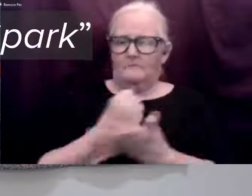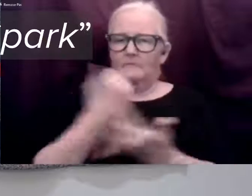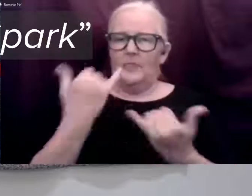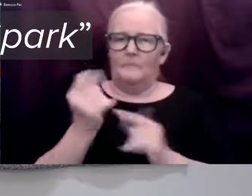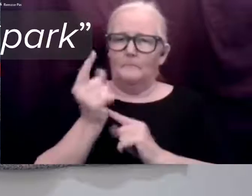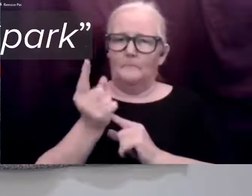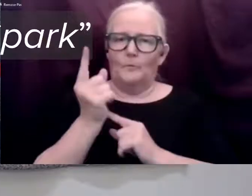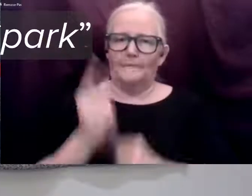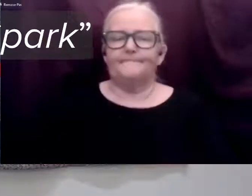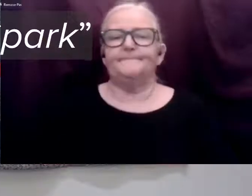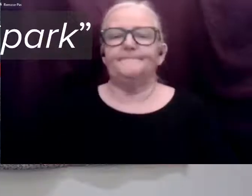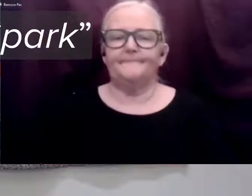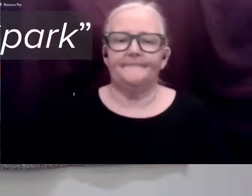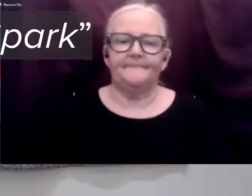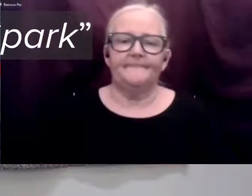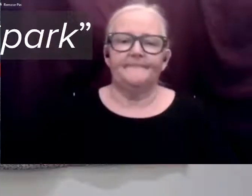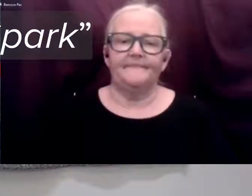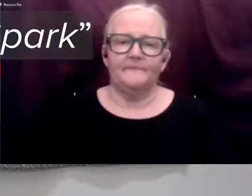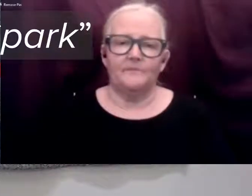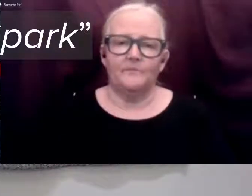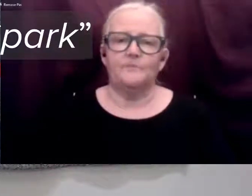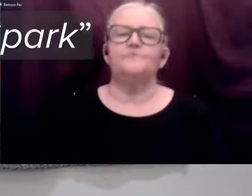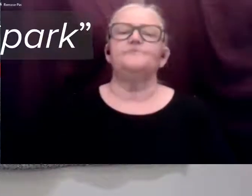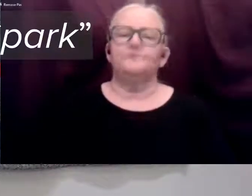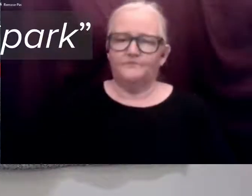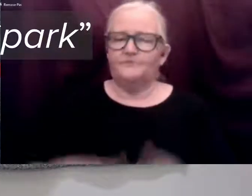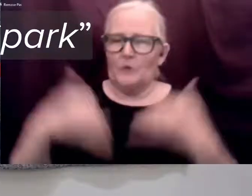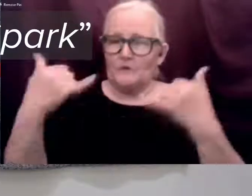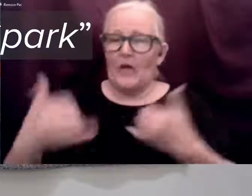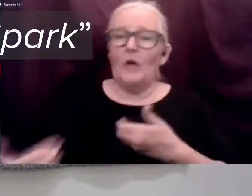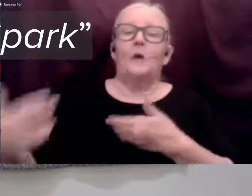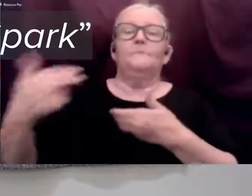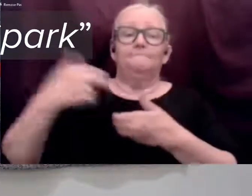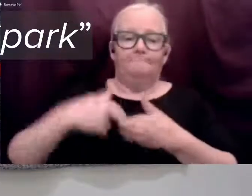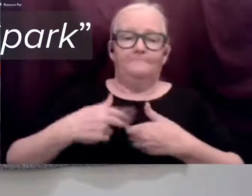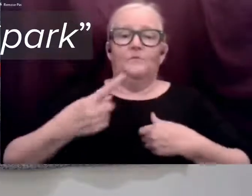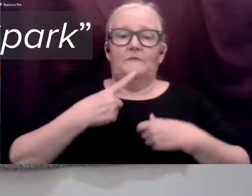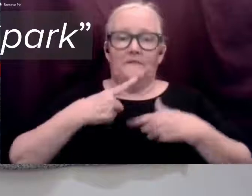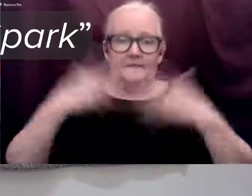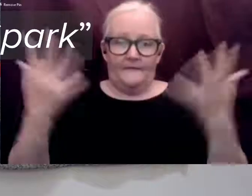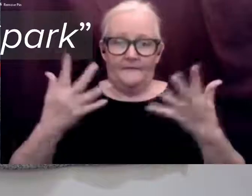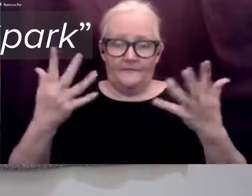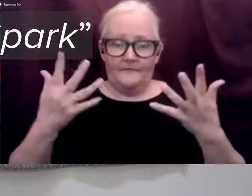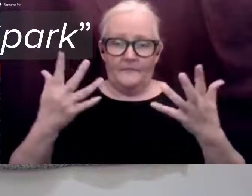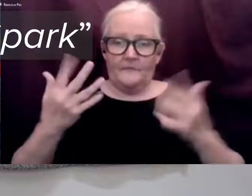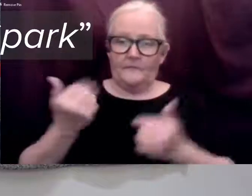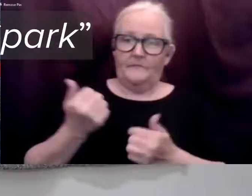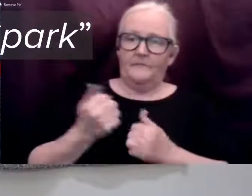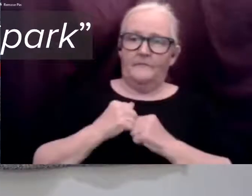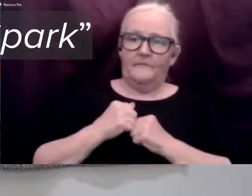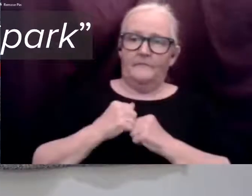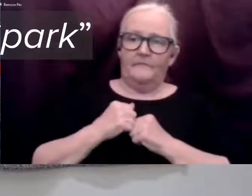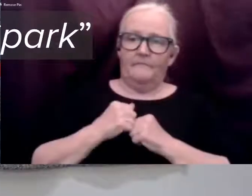So please join me in saying the words. Oh, do we have the words on the screen?